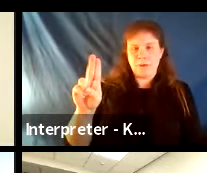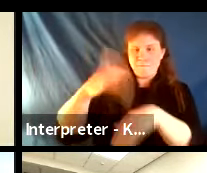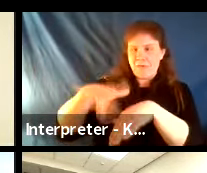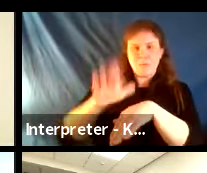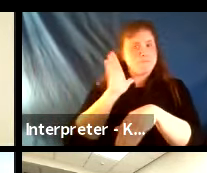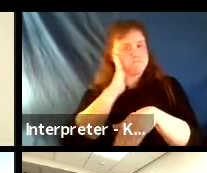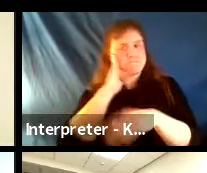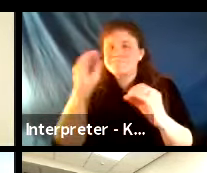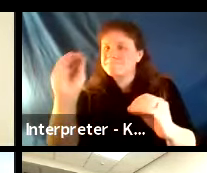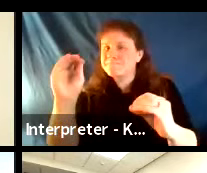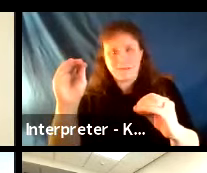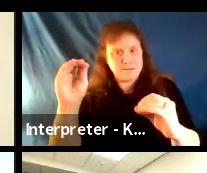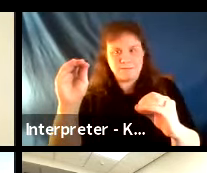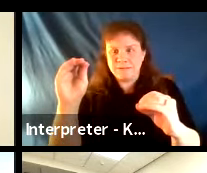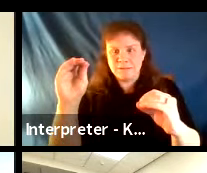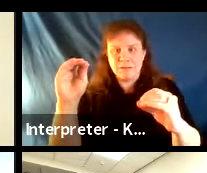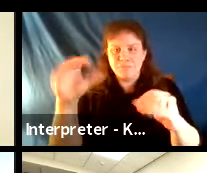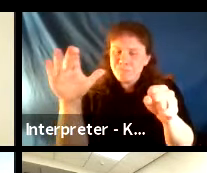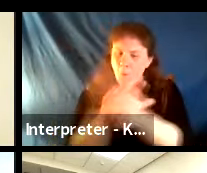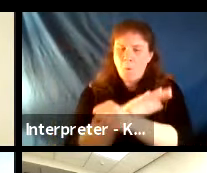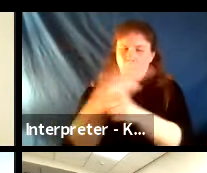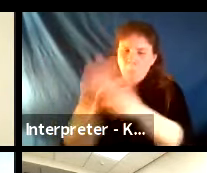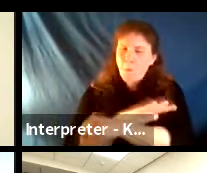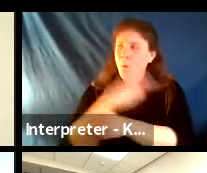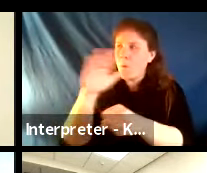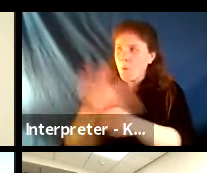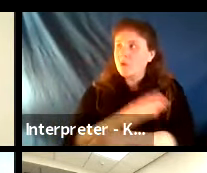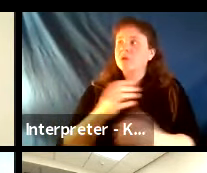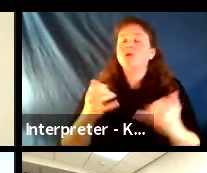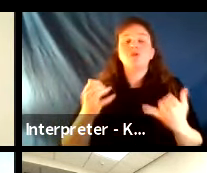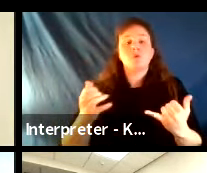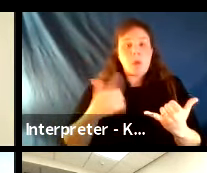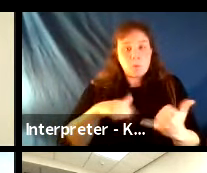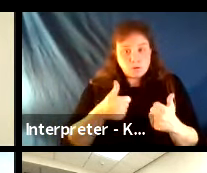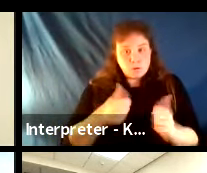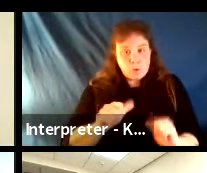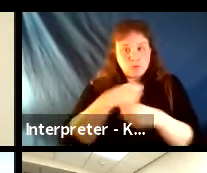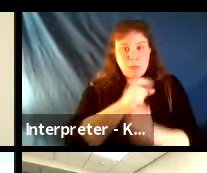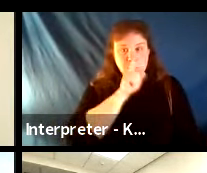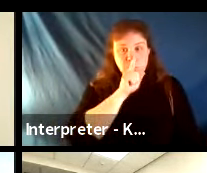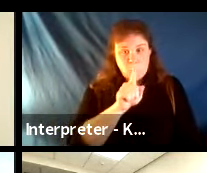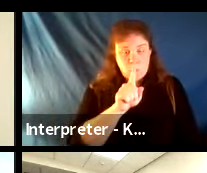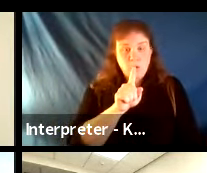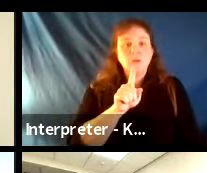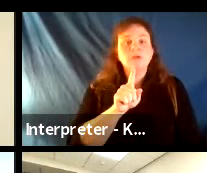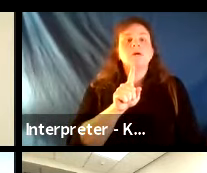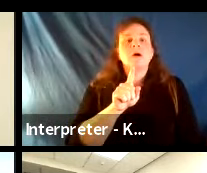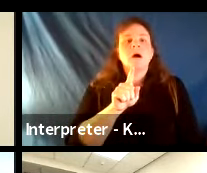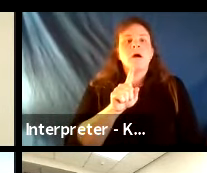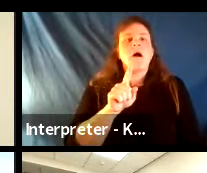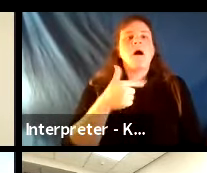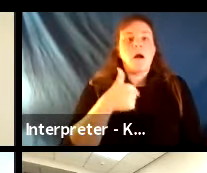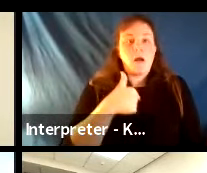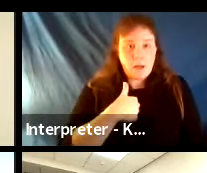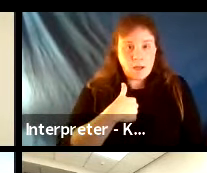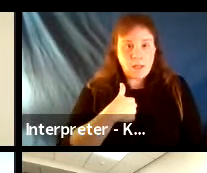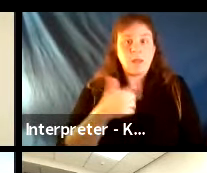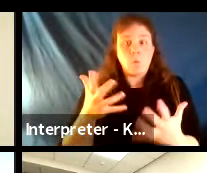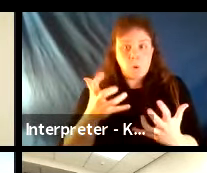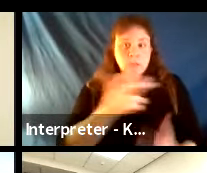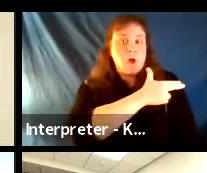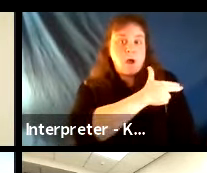think about some of these strategies, this is about making sure that I'm actually a step closer to getting a hospital bed if I need